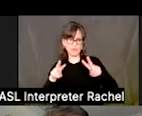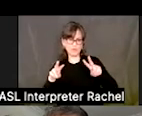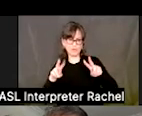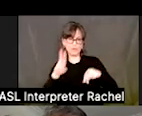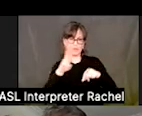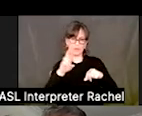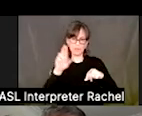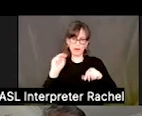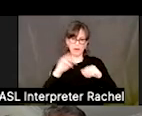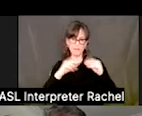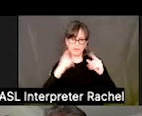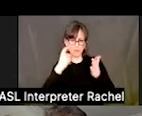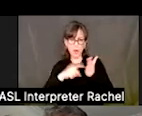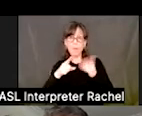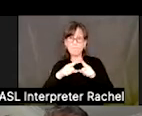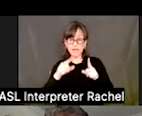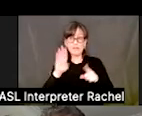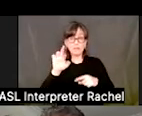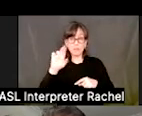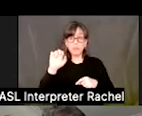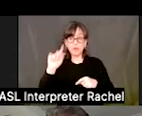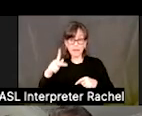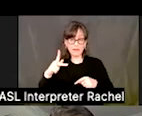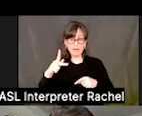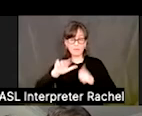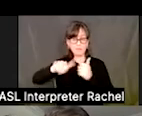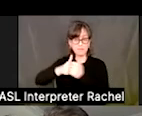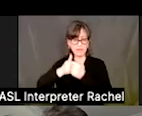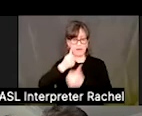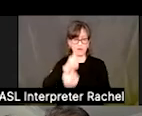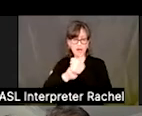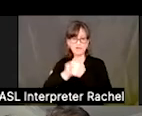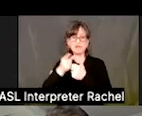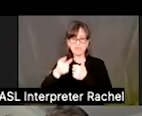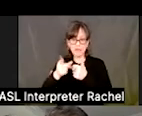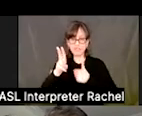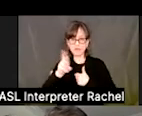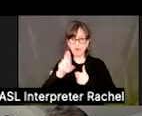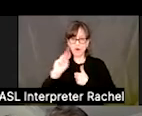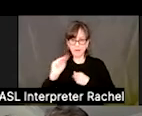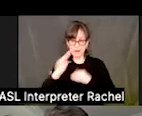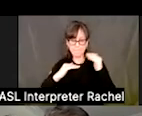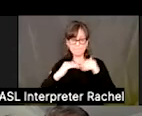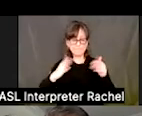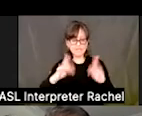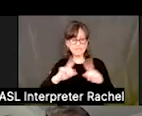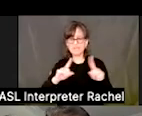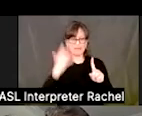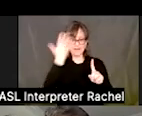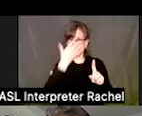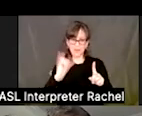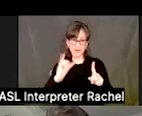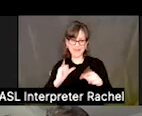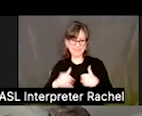that it's brick. A lot of them have been stuccoed or that kind of thing. So this one was a URM building, but in effect, it doesn't look like it.